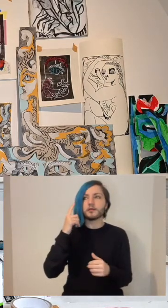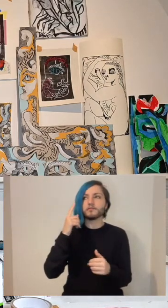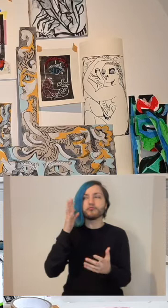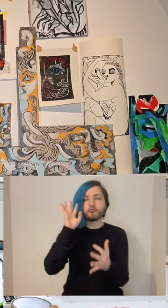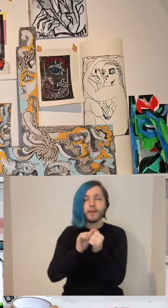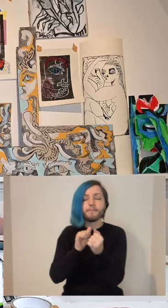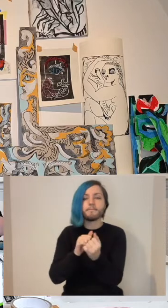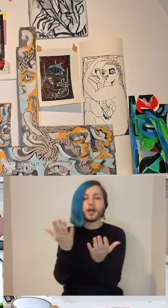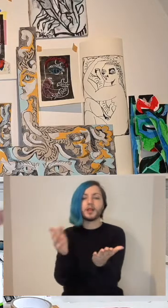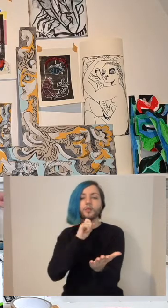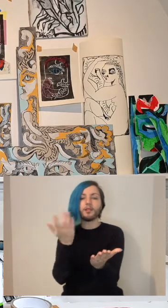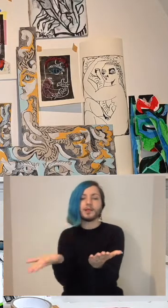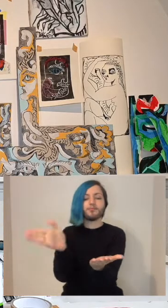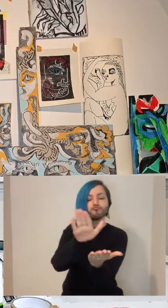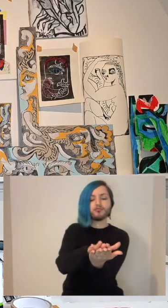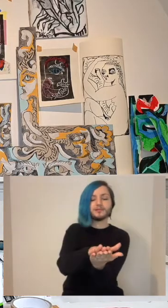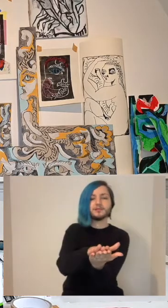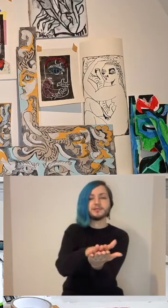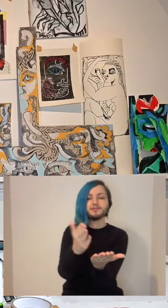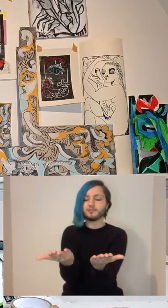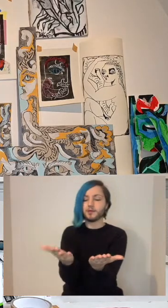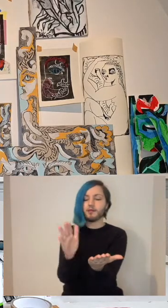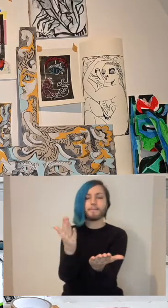the mirror image of that. So